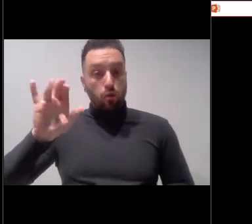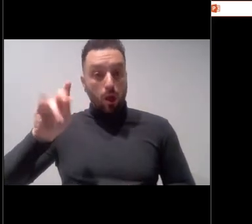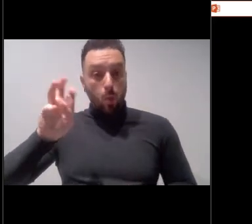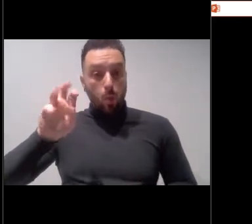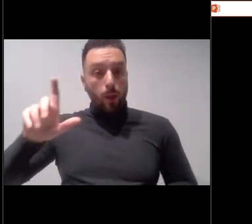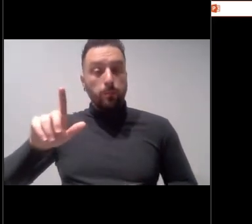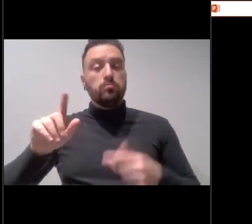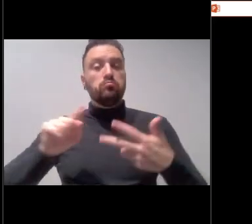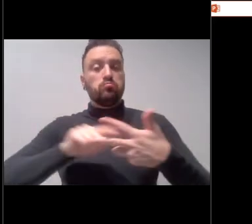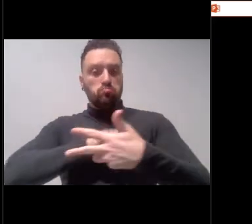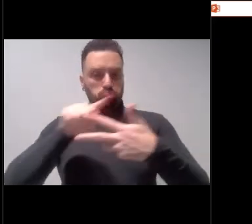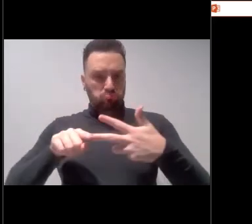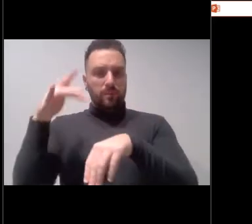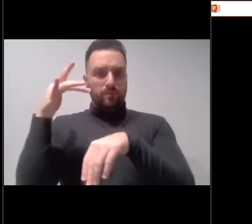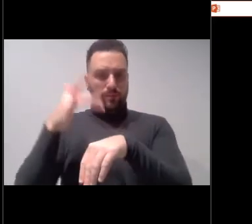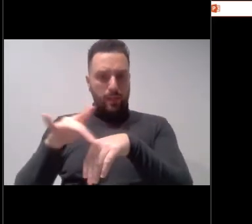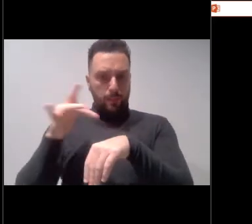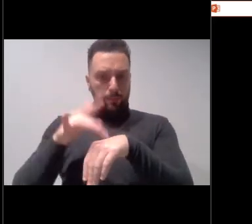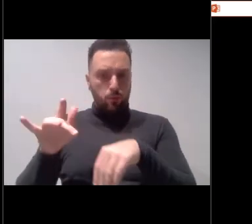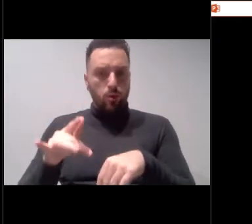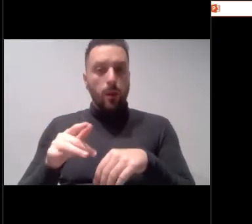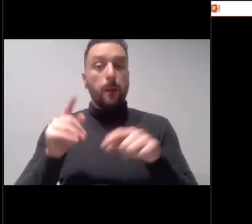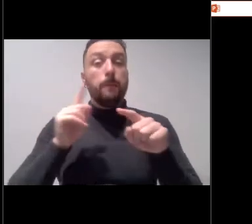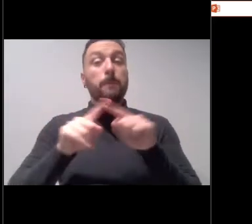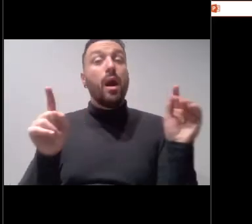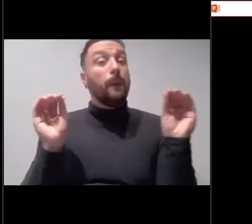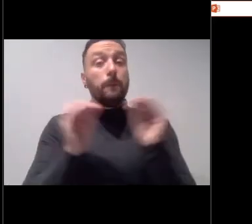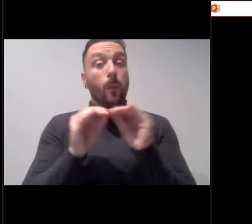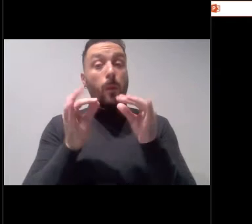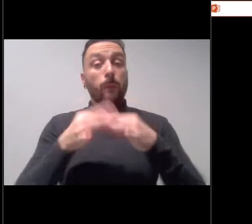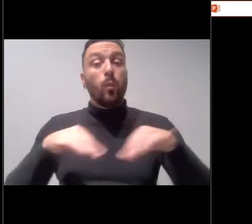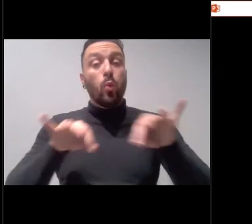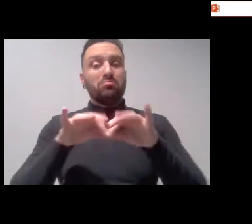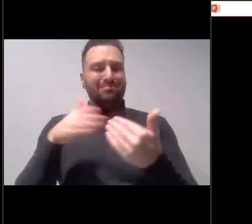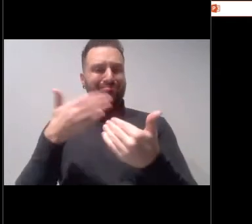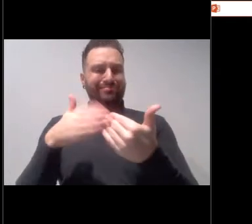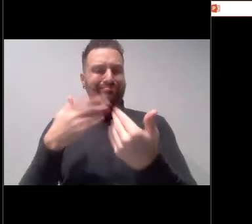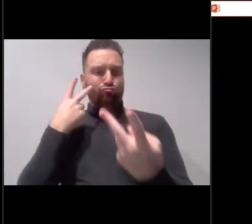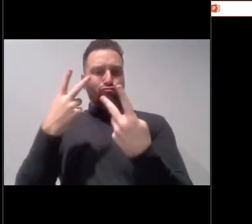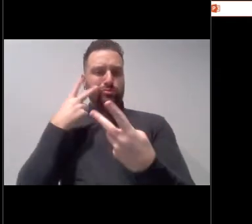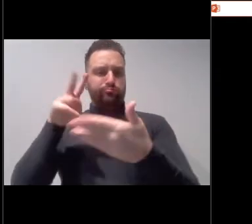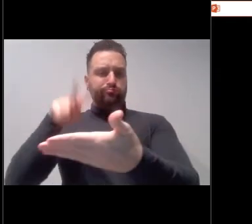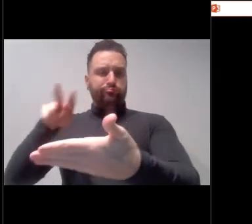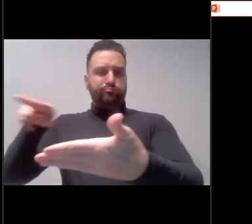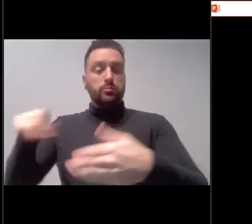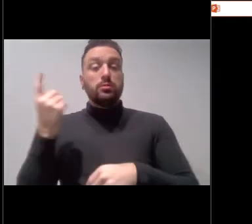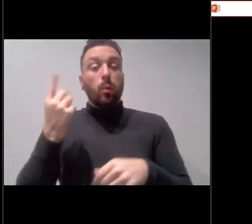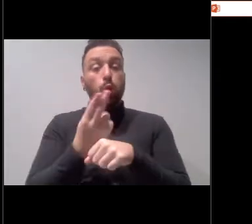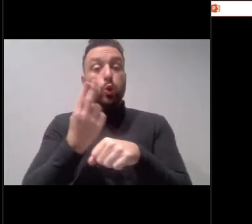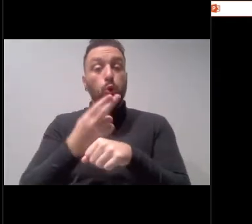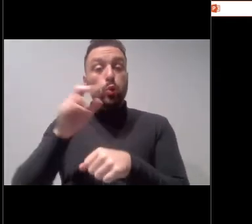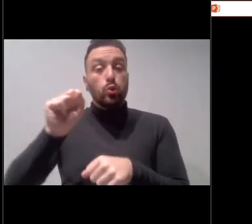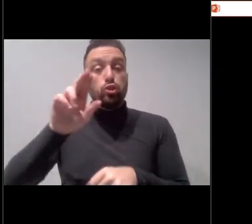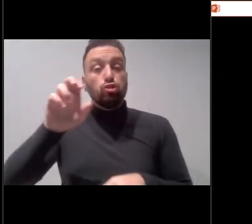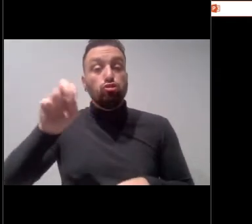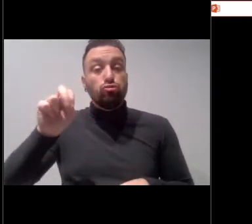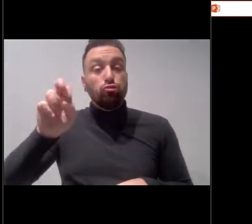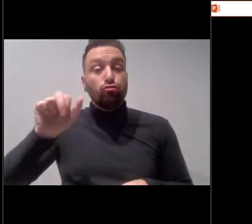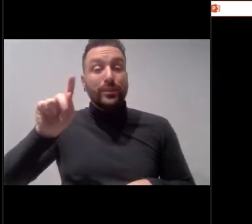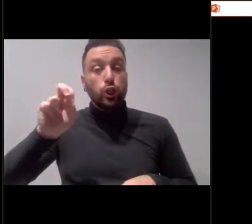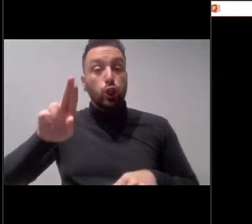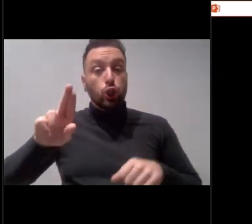universally available, but more importantly, they're accessible. So when somebody is using a screen reader, these